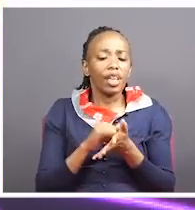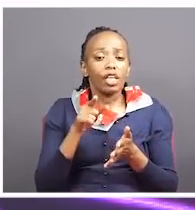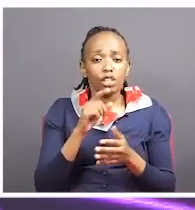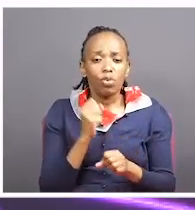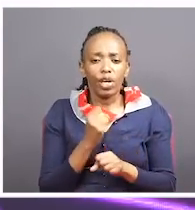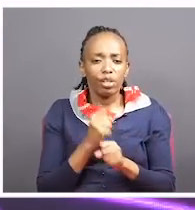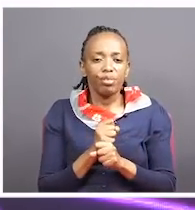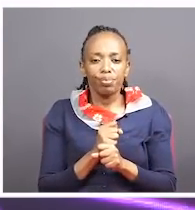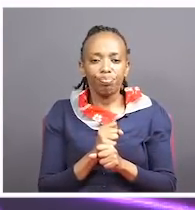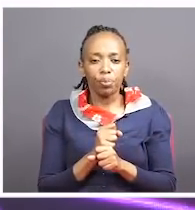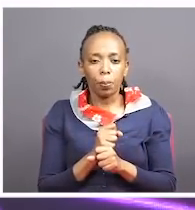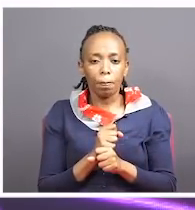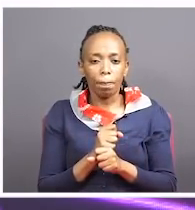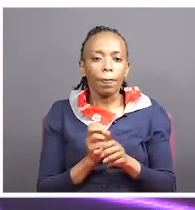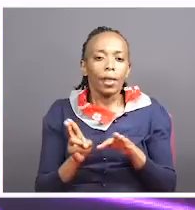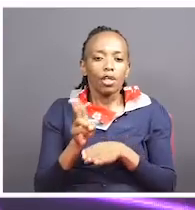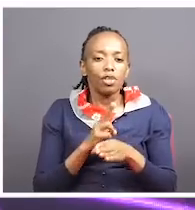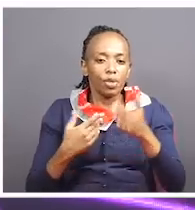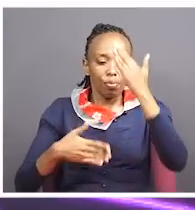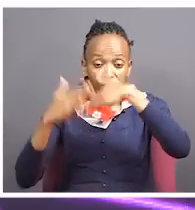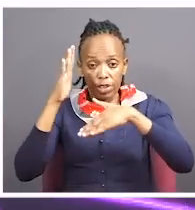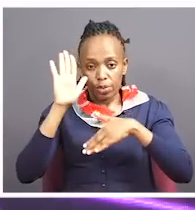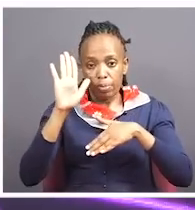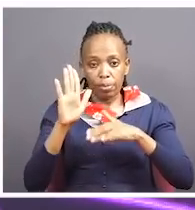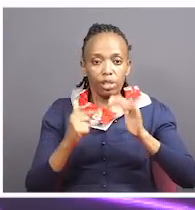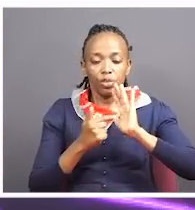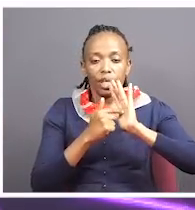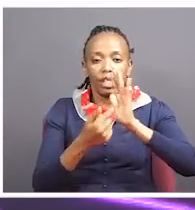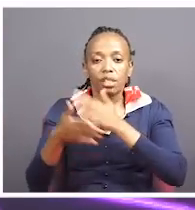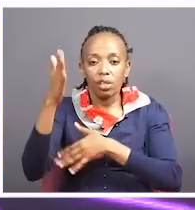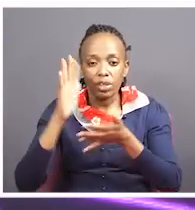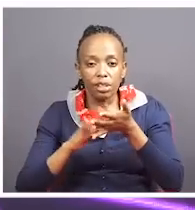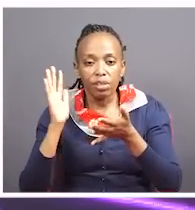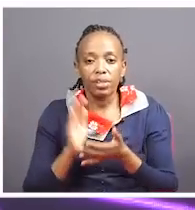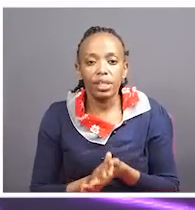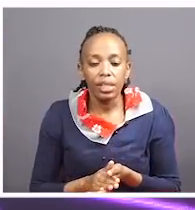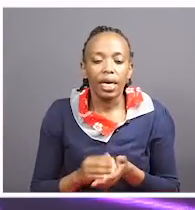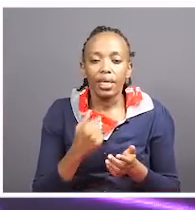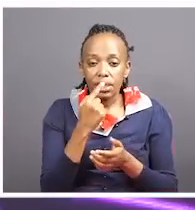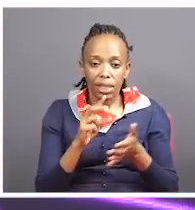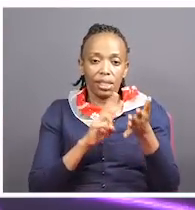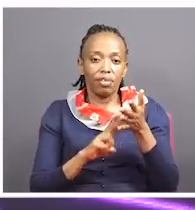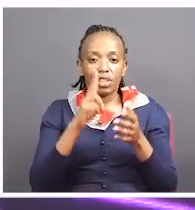it is that you are, use your profession to radiate God's glory. And he says in verse